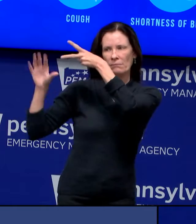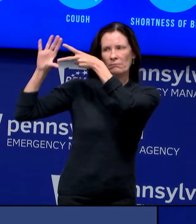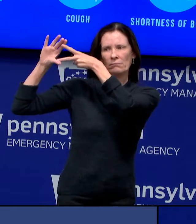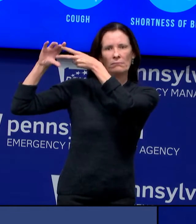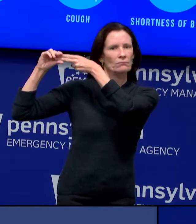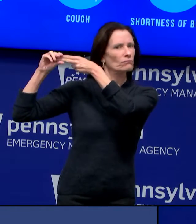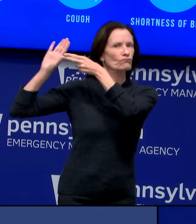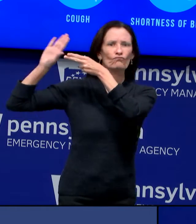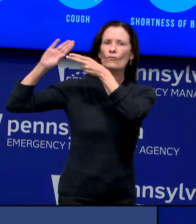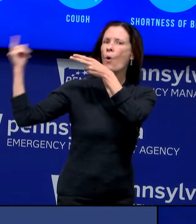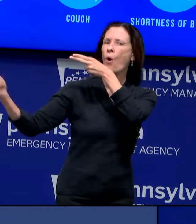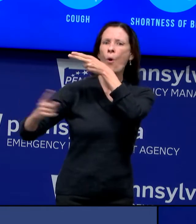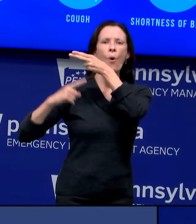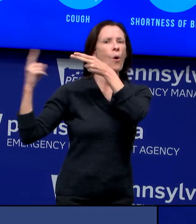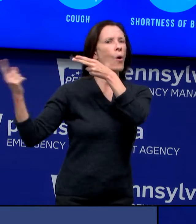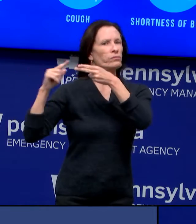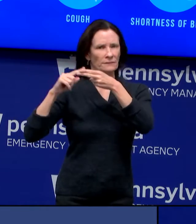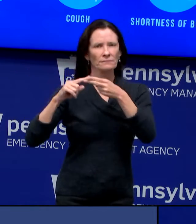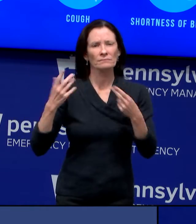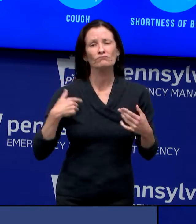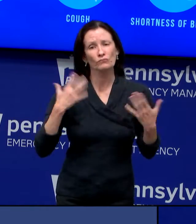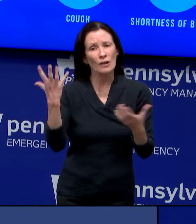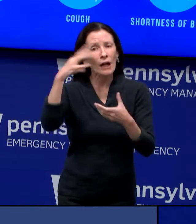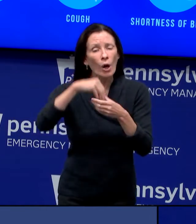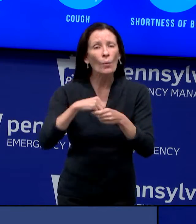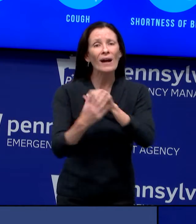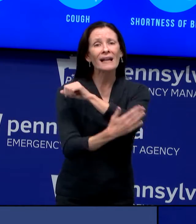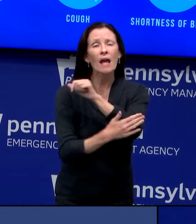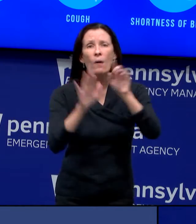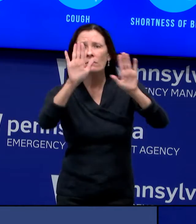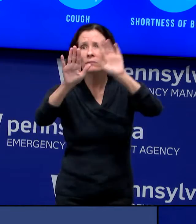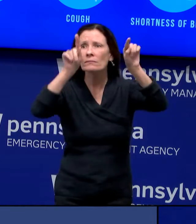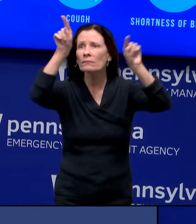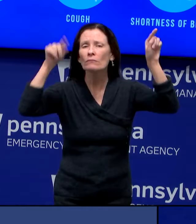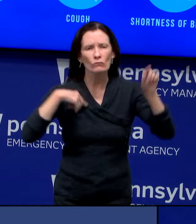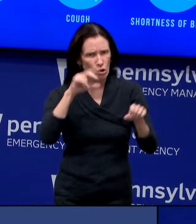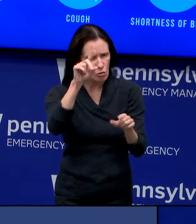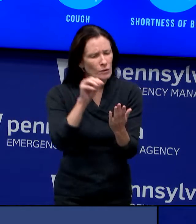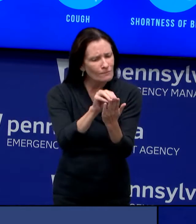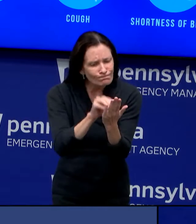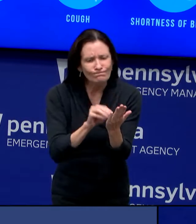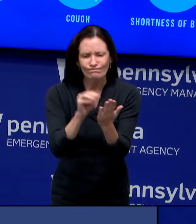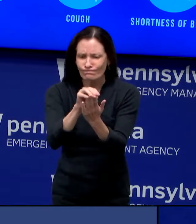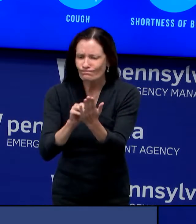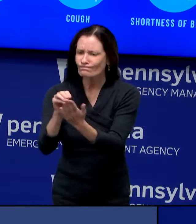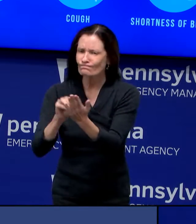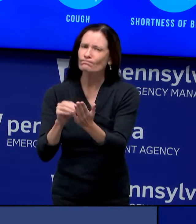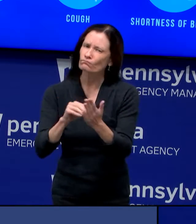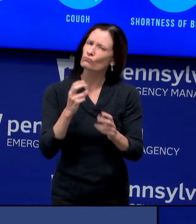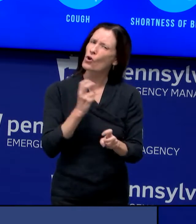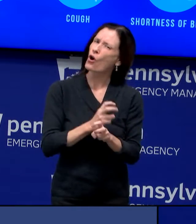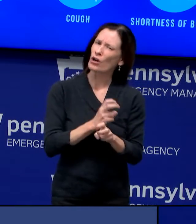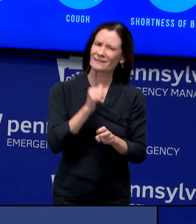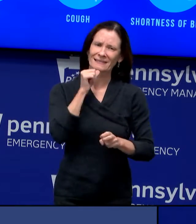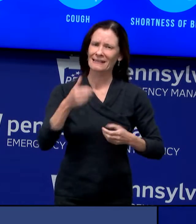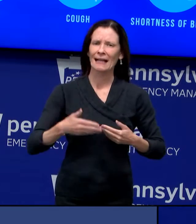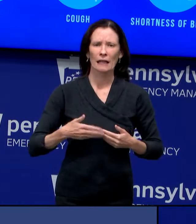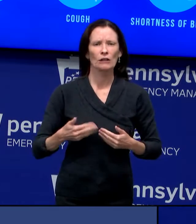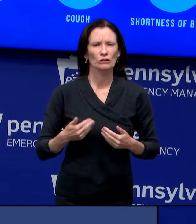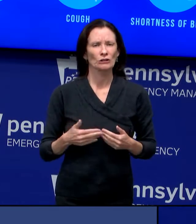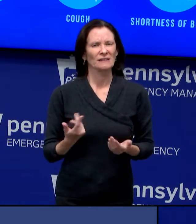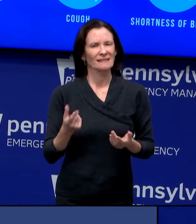residence. So today, you're actually going to see a decrease in our probable cases,